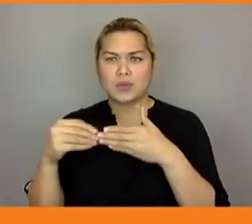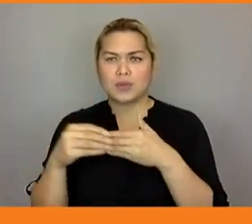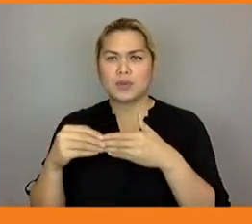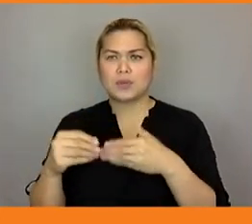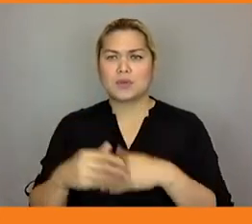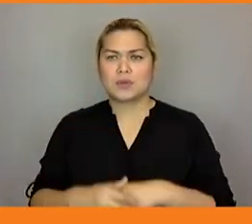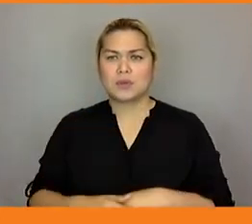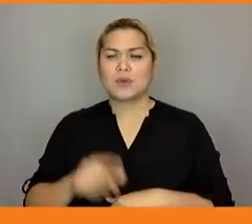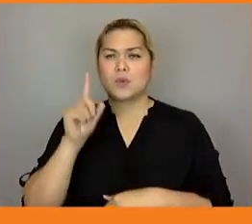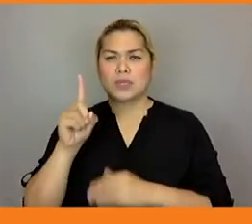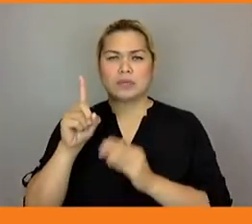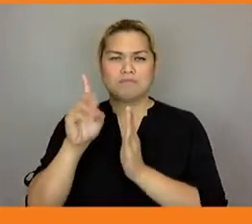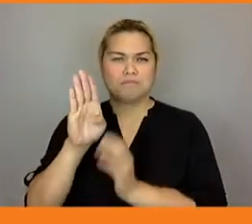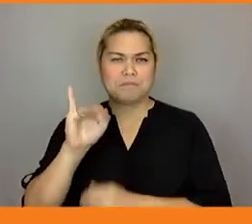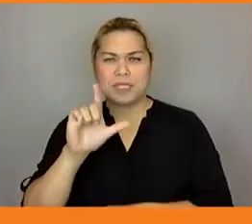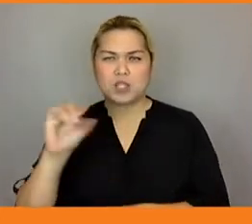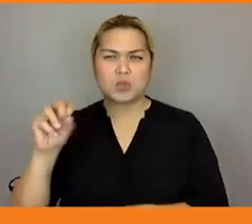2019 to 2030